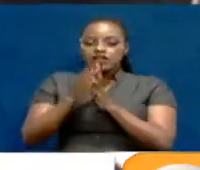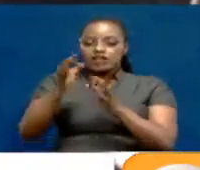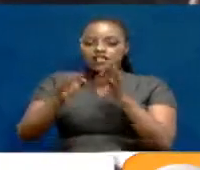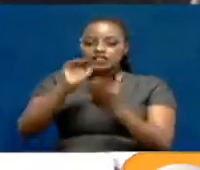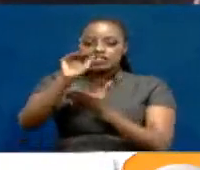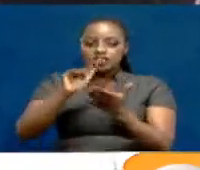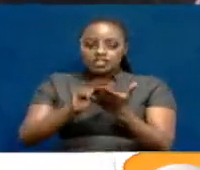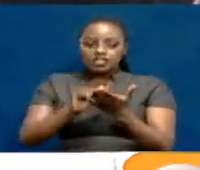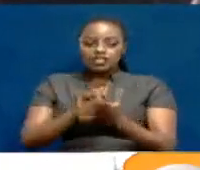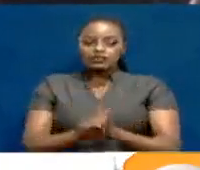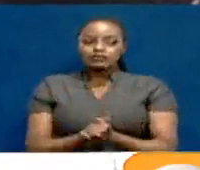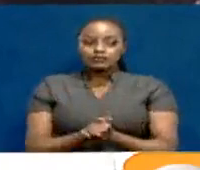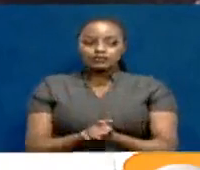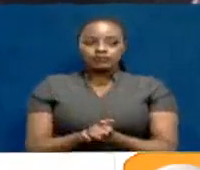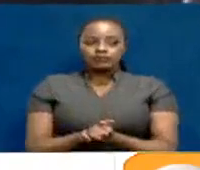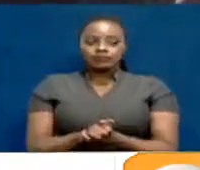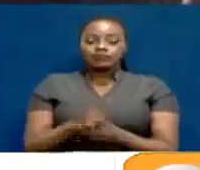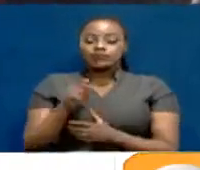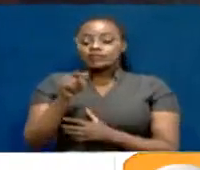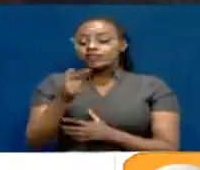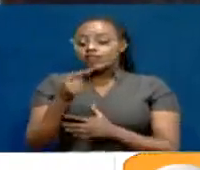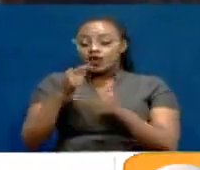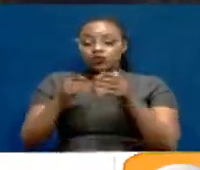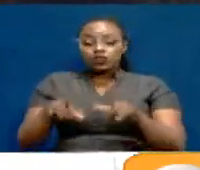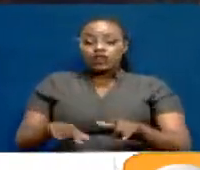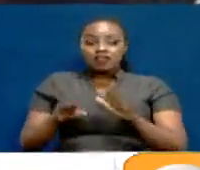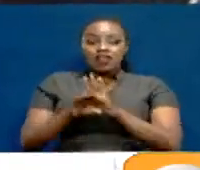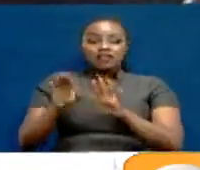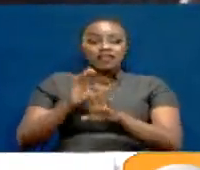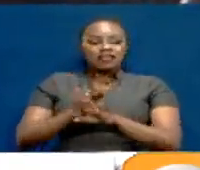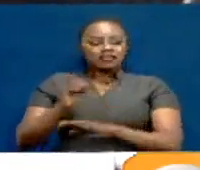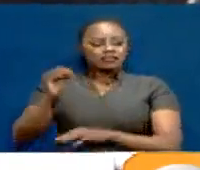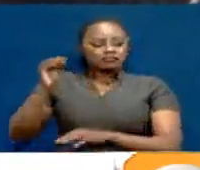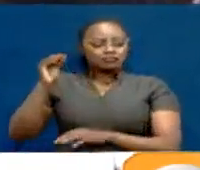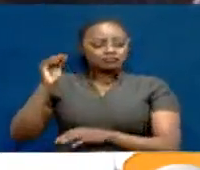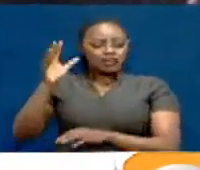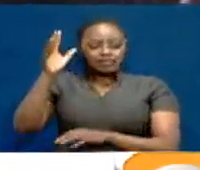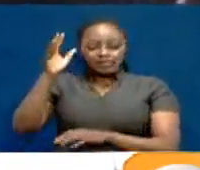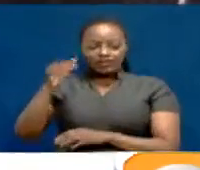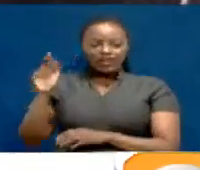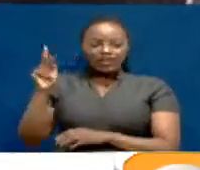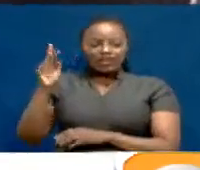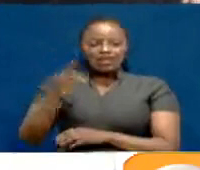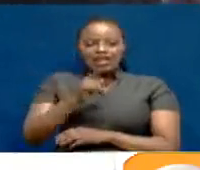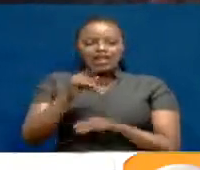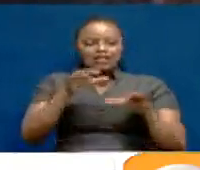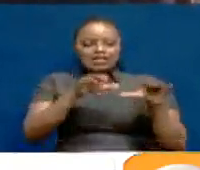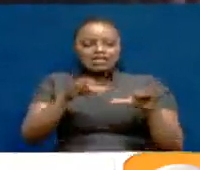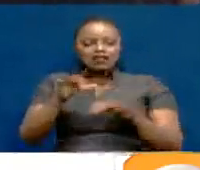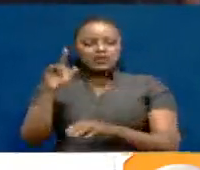Center. Please address the cost of living. Kila kitu bei imeenda juu, mwananchi ameumia ya